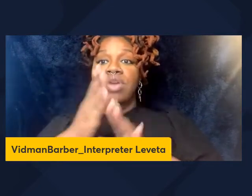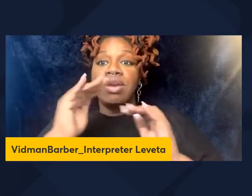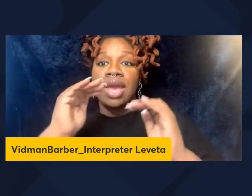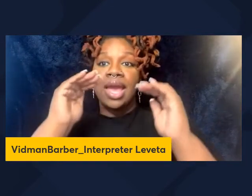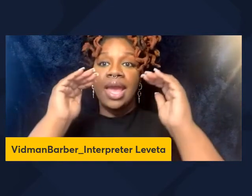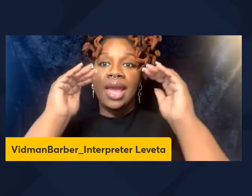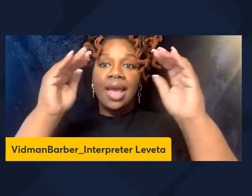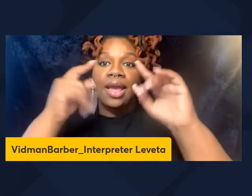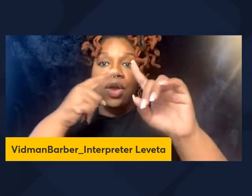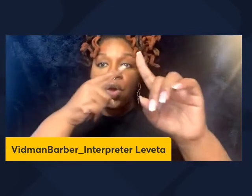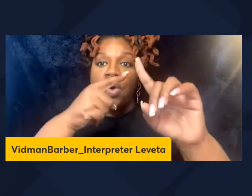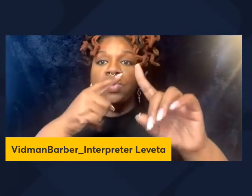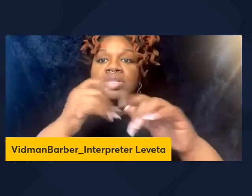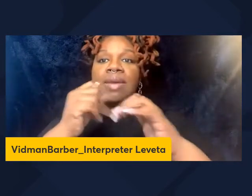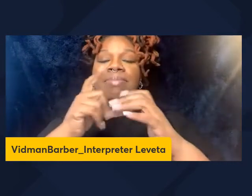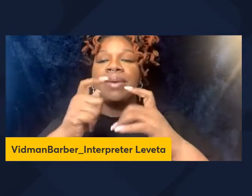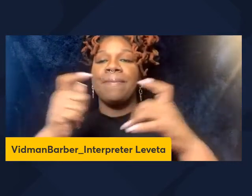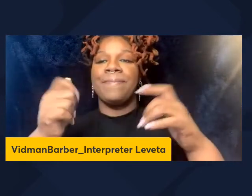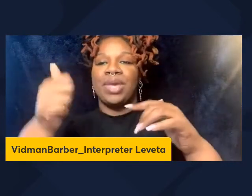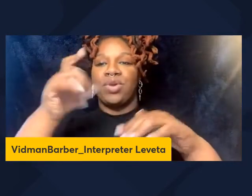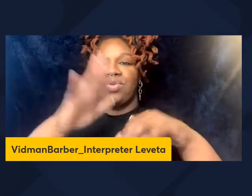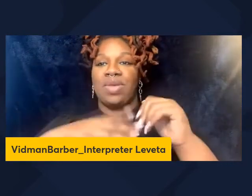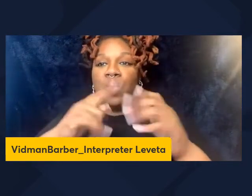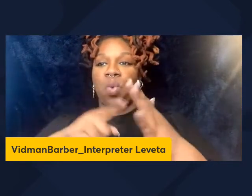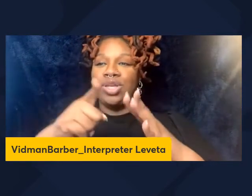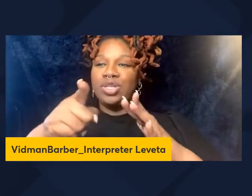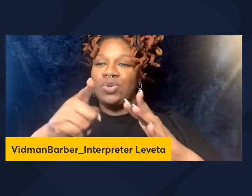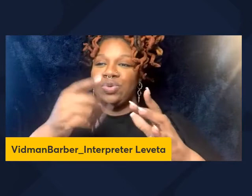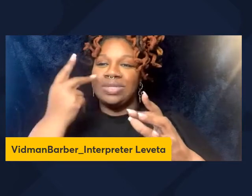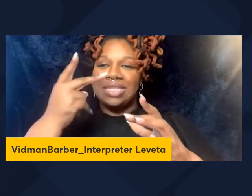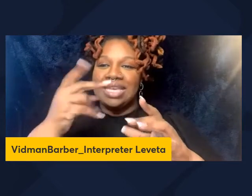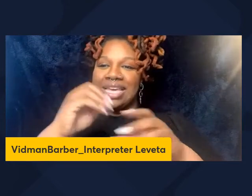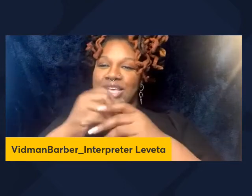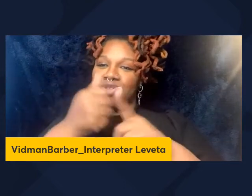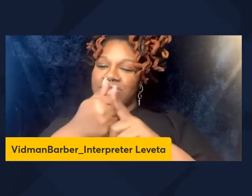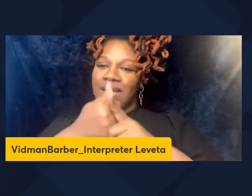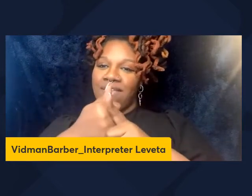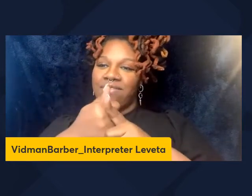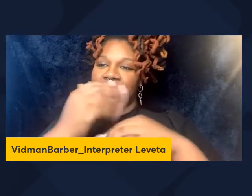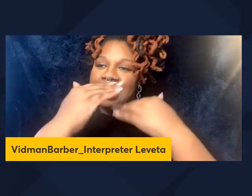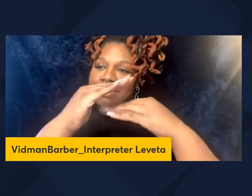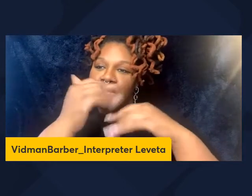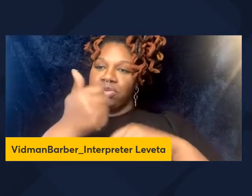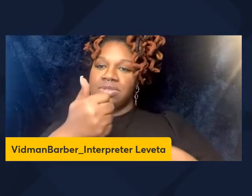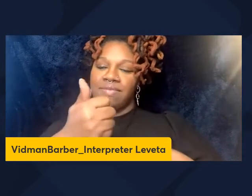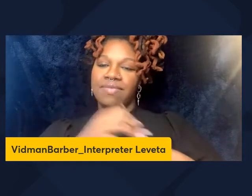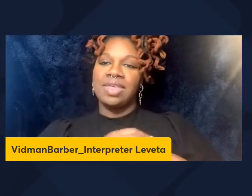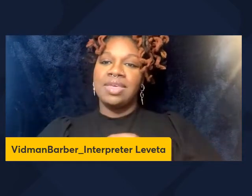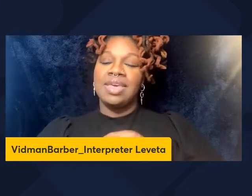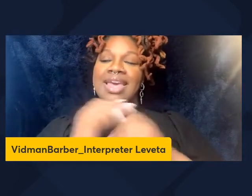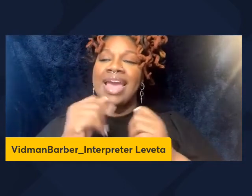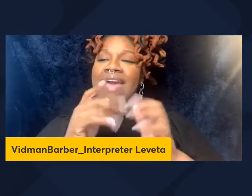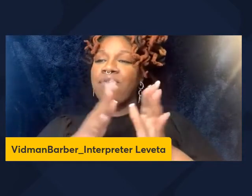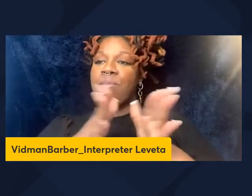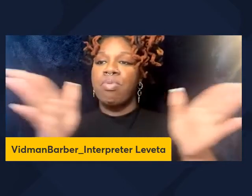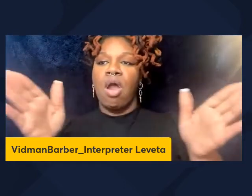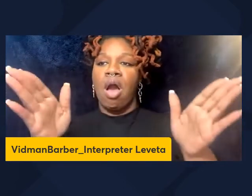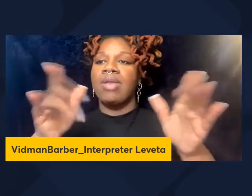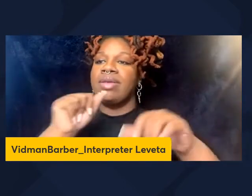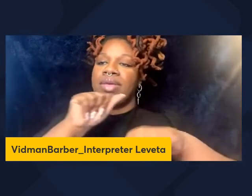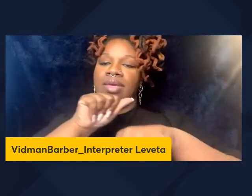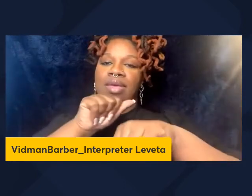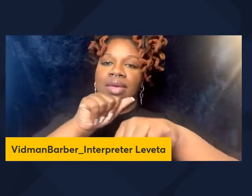your network can help you to think even bigger and even broader and have greater impact. And so with that, I